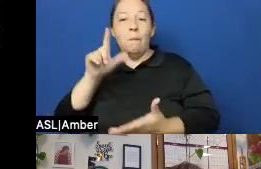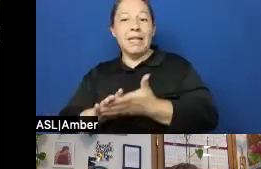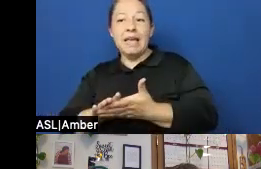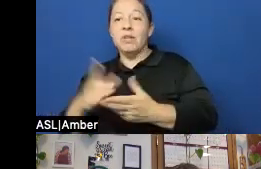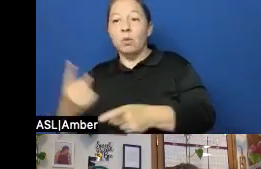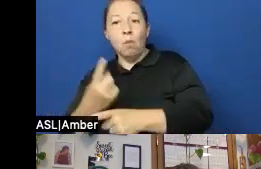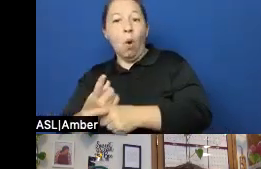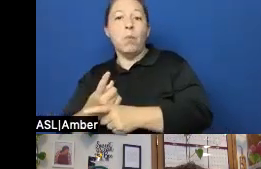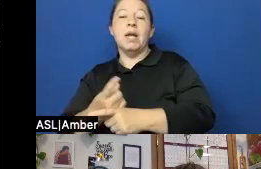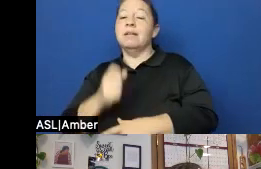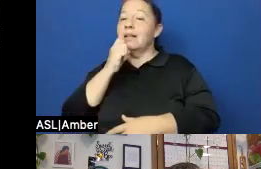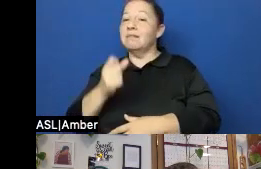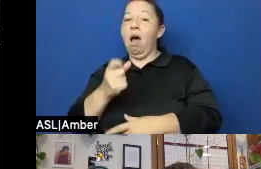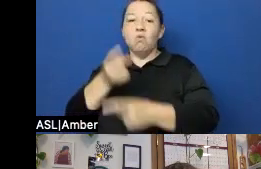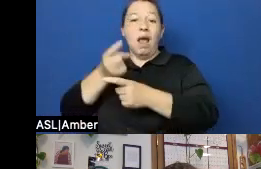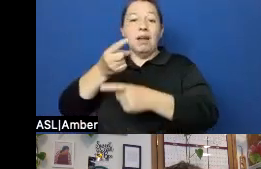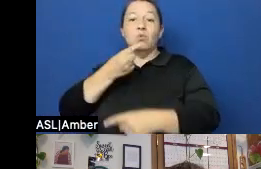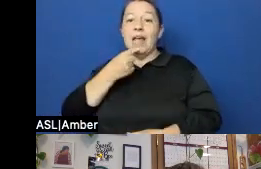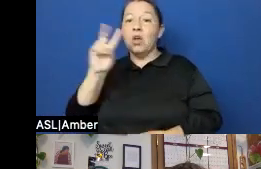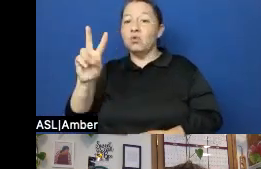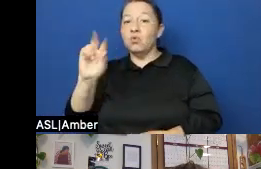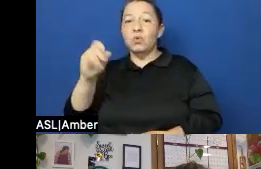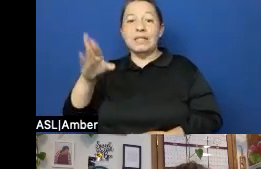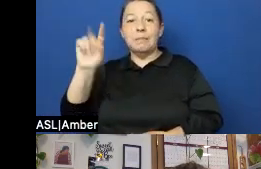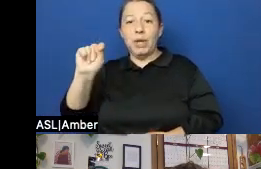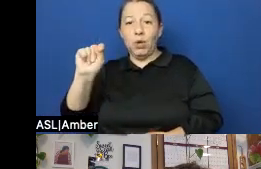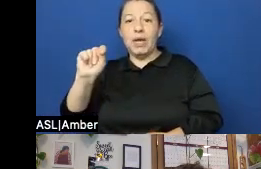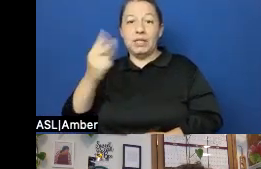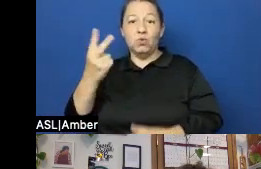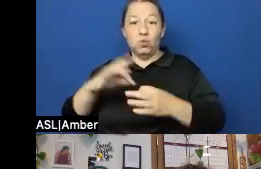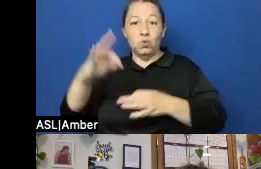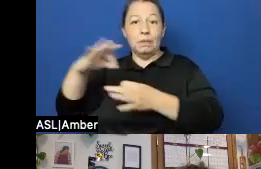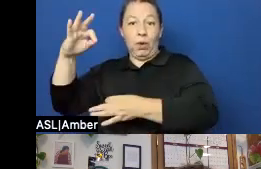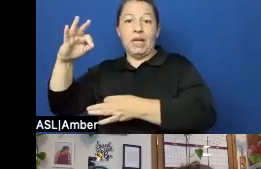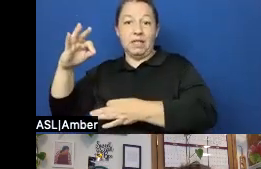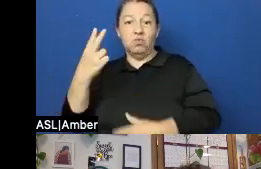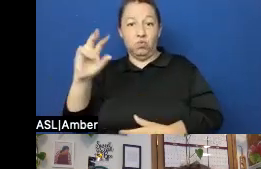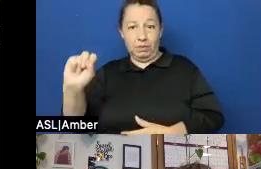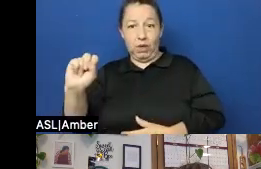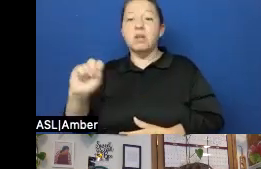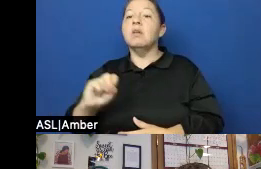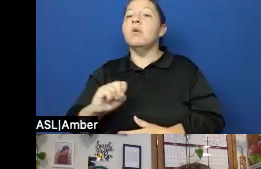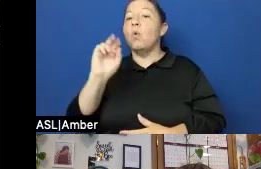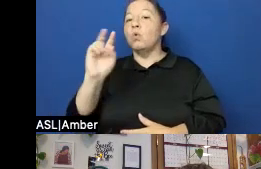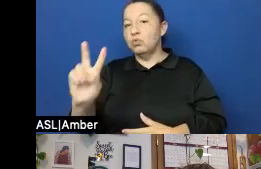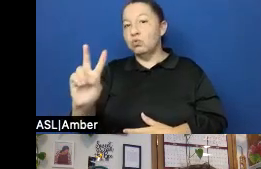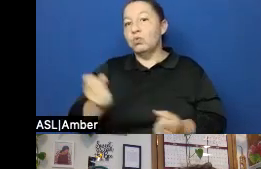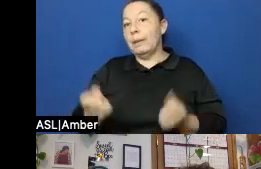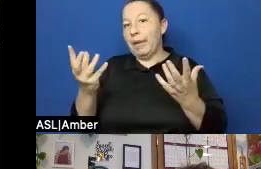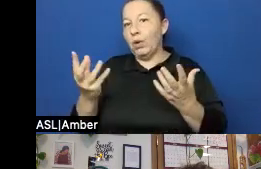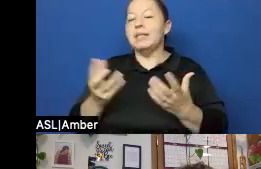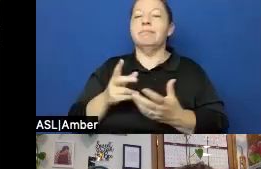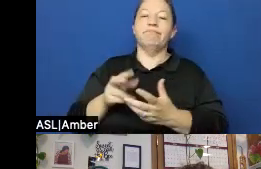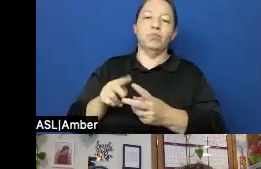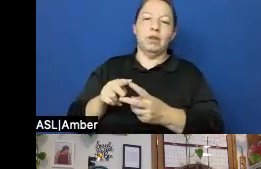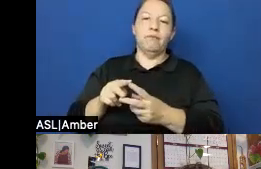to say two spirits. And so we would always just listen to the survivor. So it depends on geographically where you're from, you know, what the teachings are